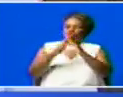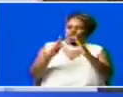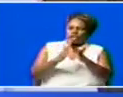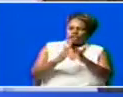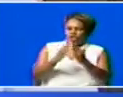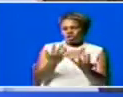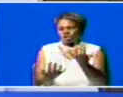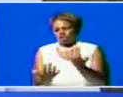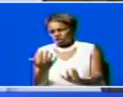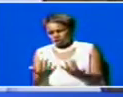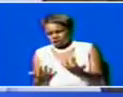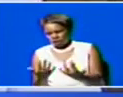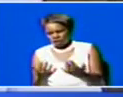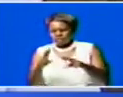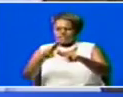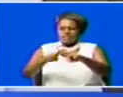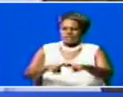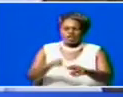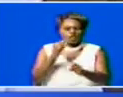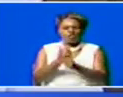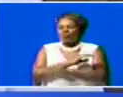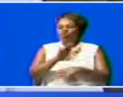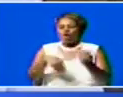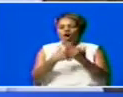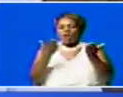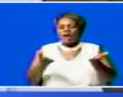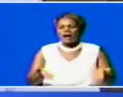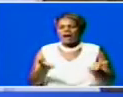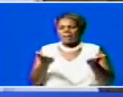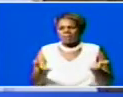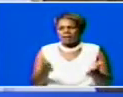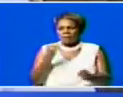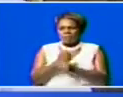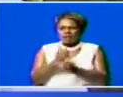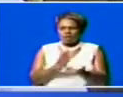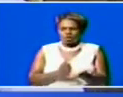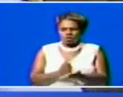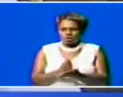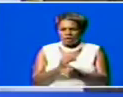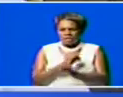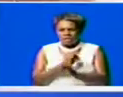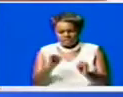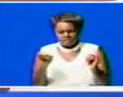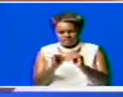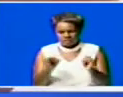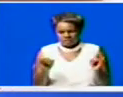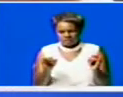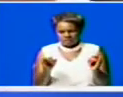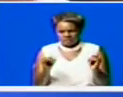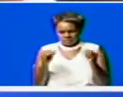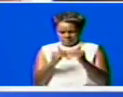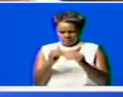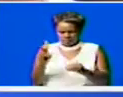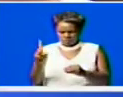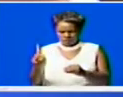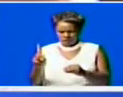kitchen, it's our sitting room. We do everything here. So we have to make sure it's very clean. I remember that I met one of the